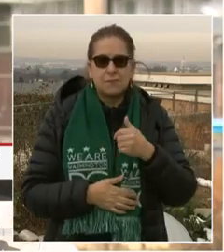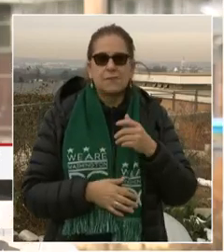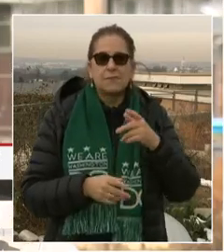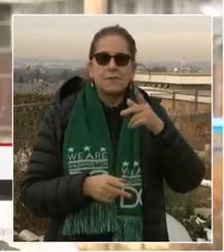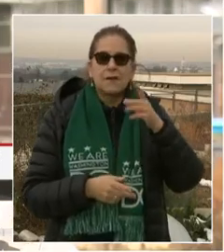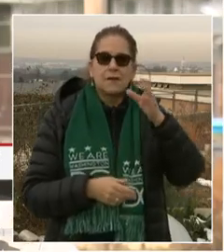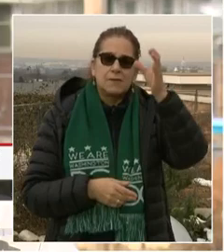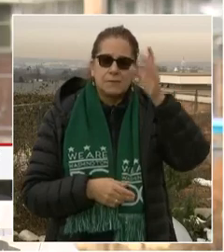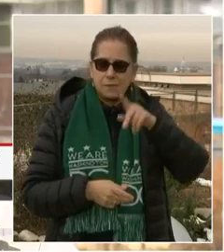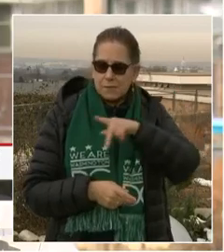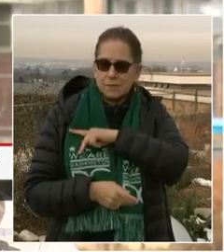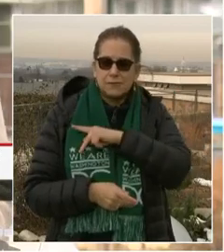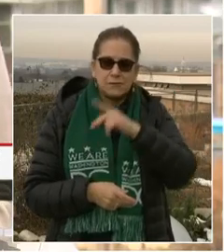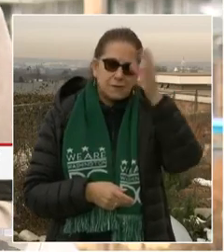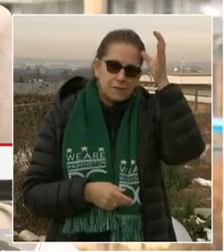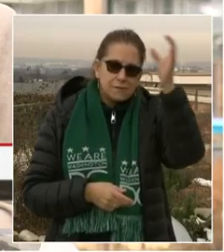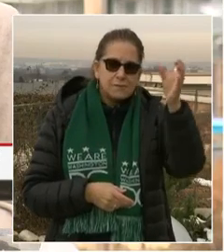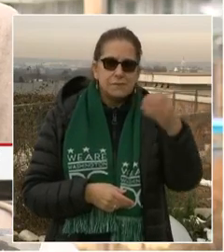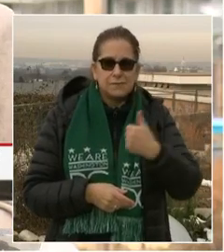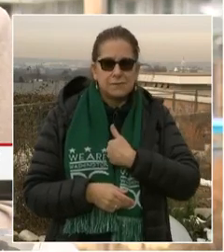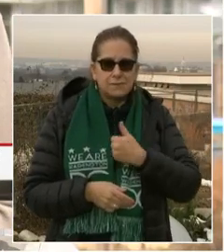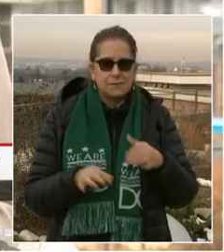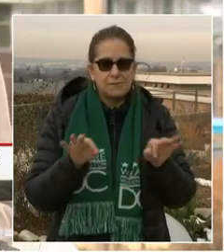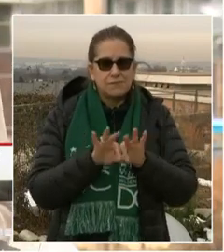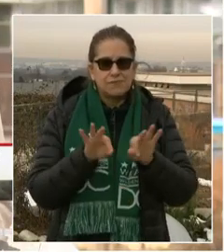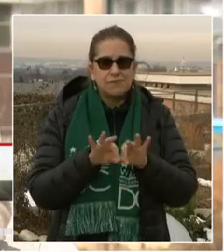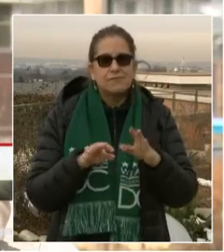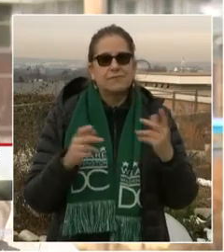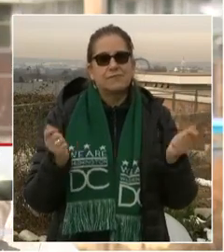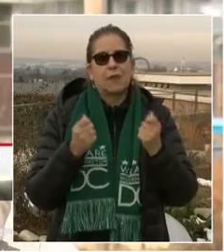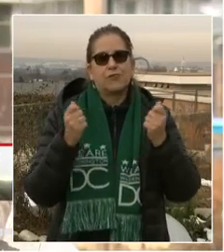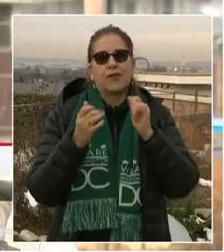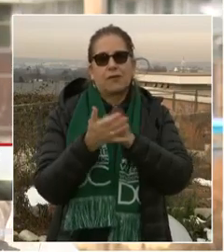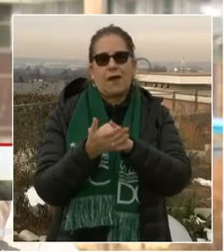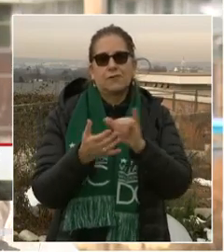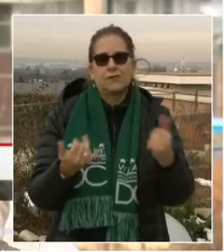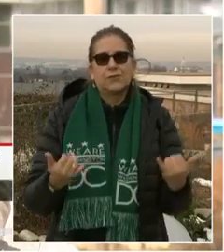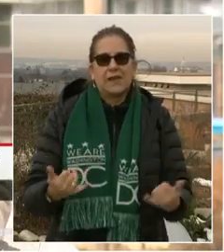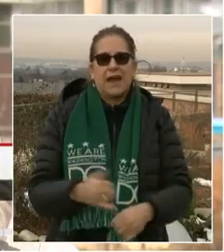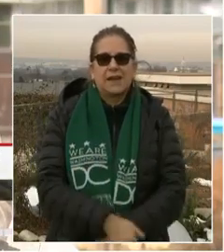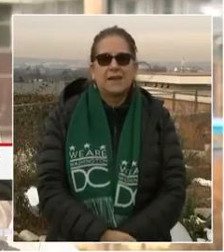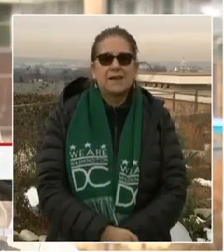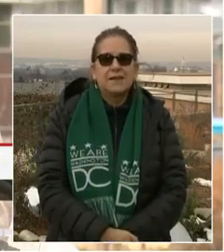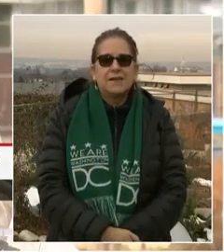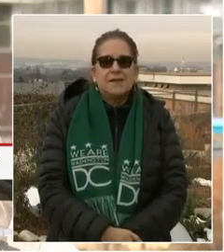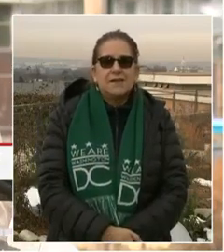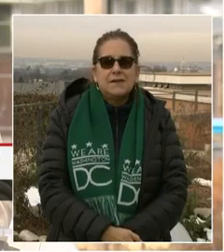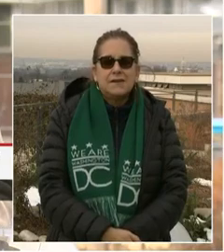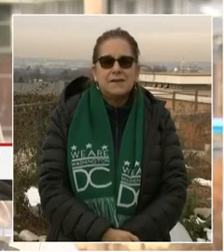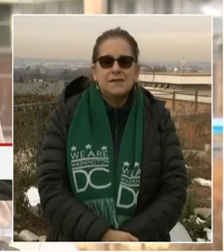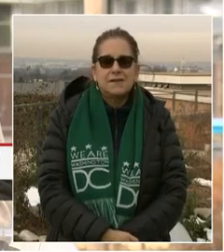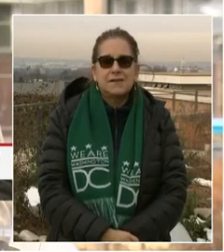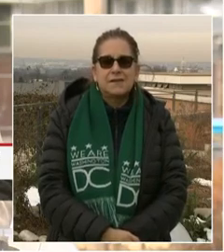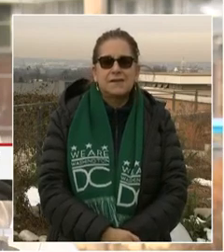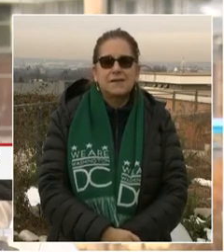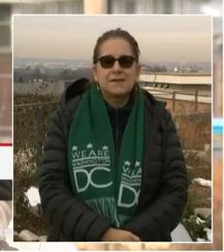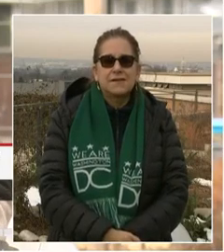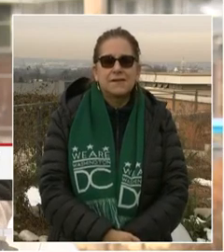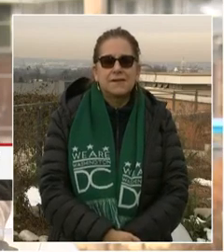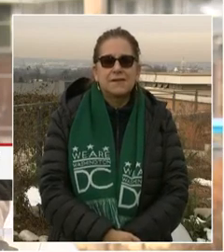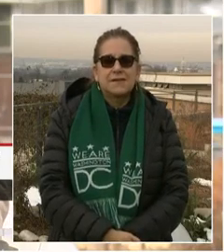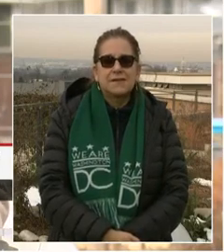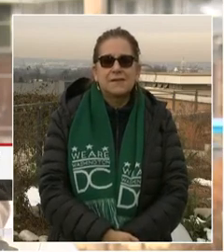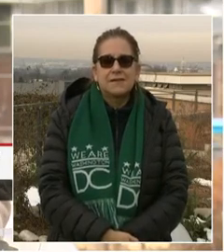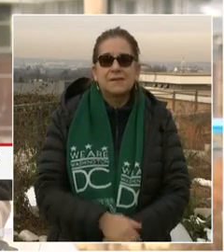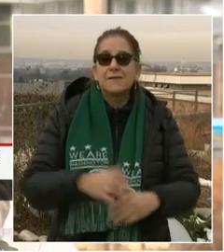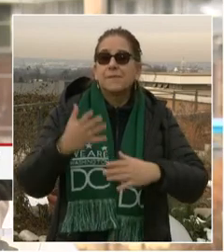We're celebrating today. And I want to thank Martha's Table and all of the leadership here for joining us. And I want to continue to